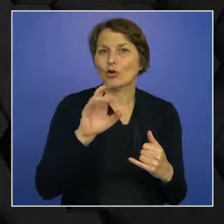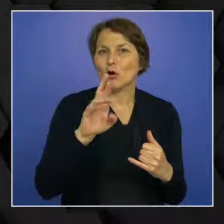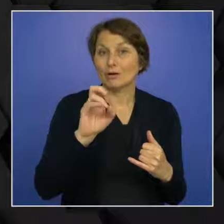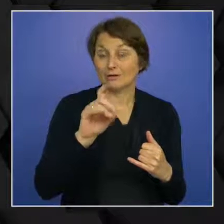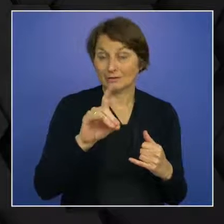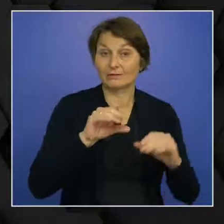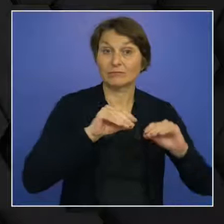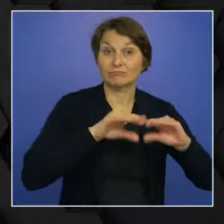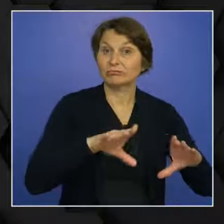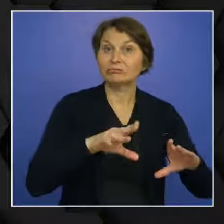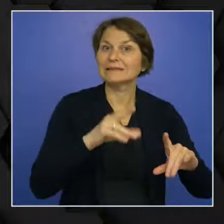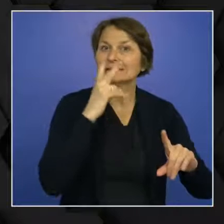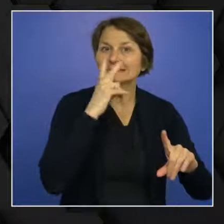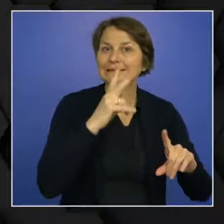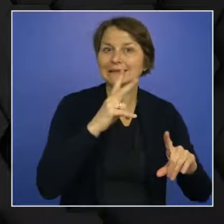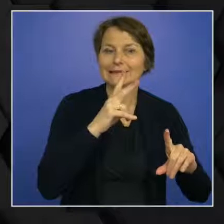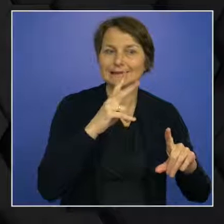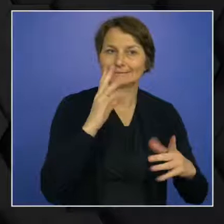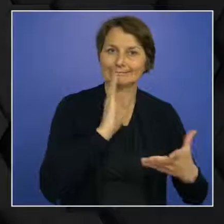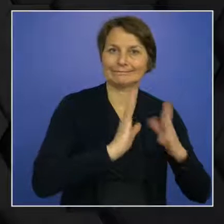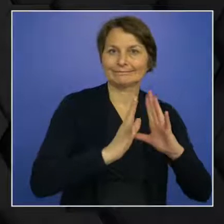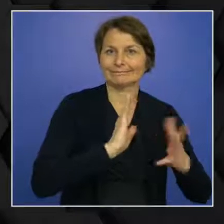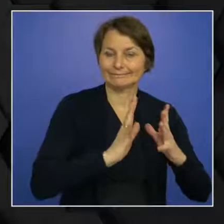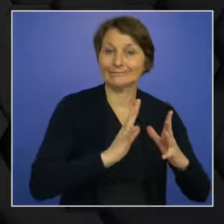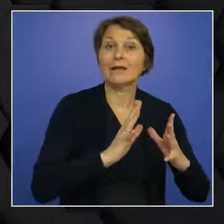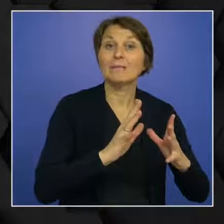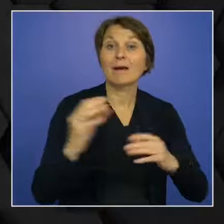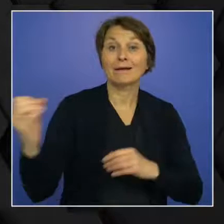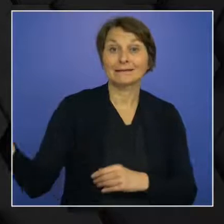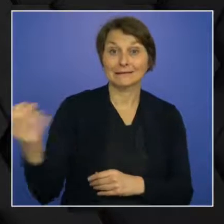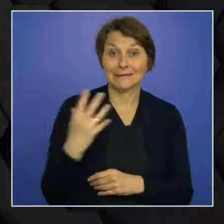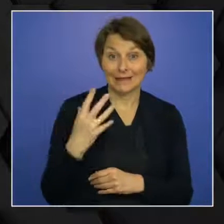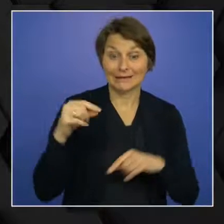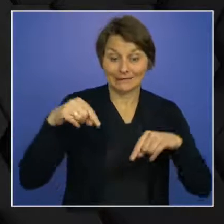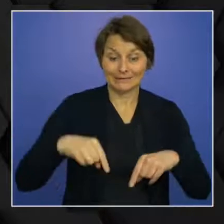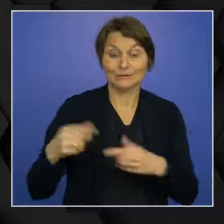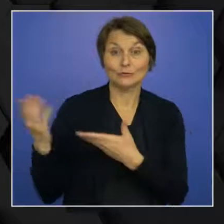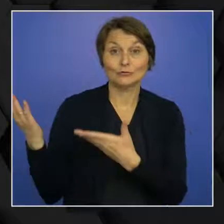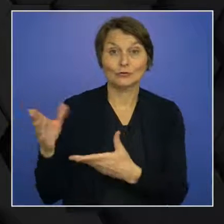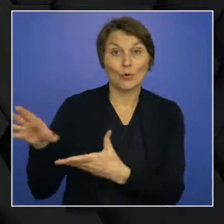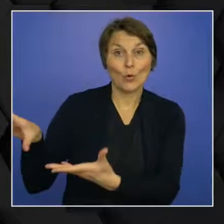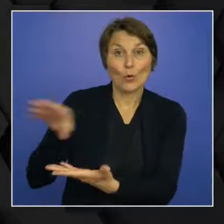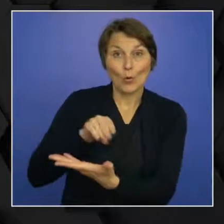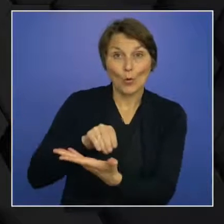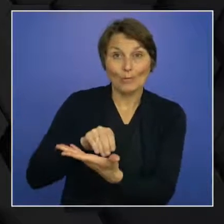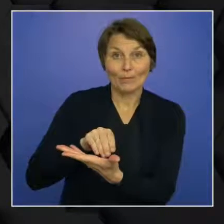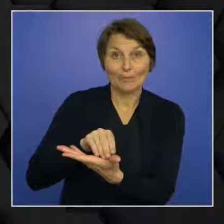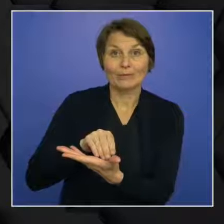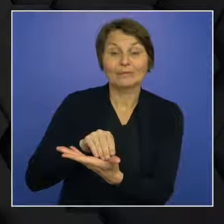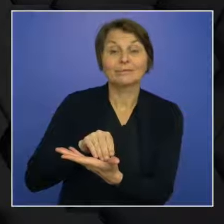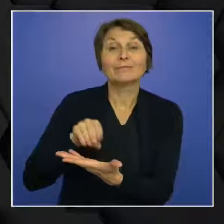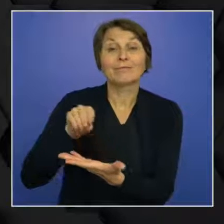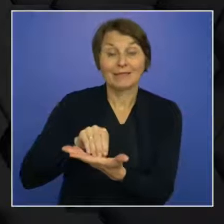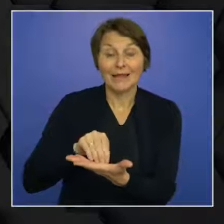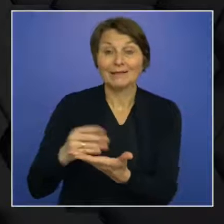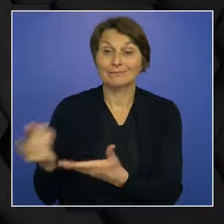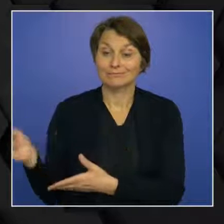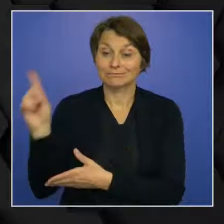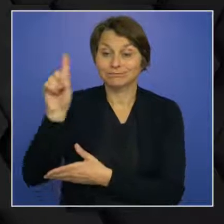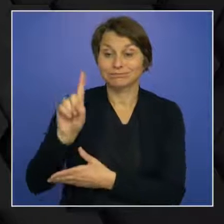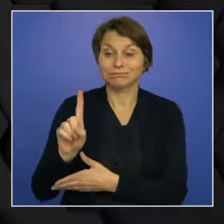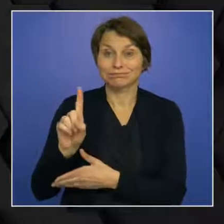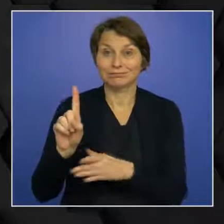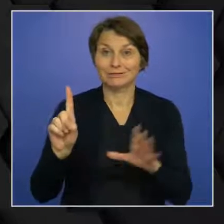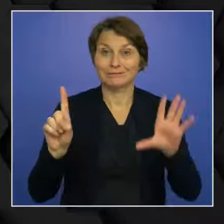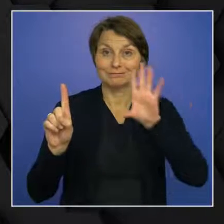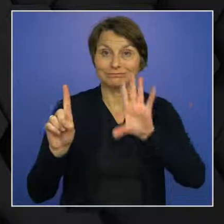to our service. We pick up this stream and put the sign language next to it,